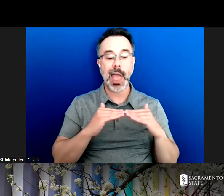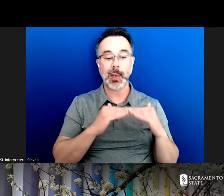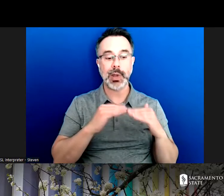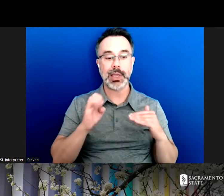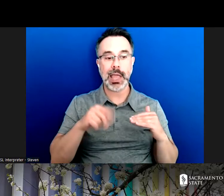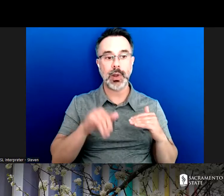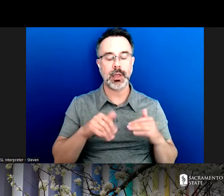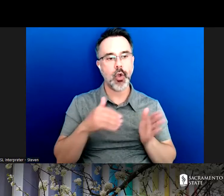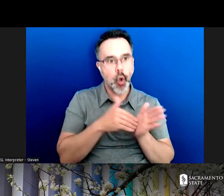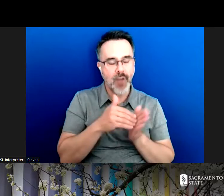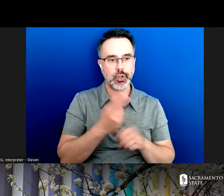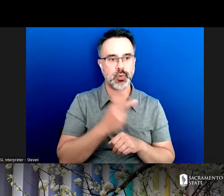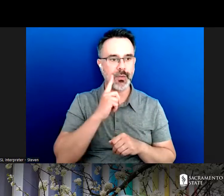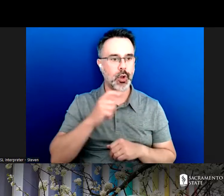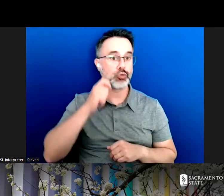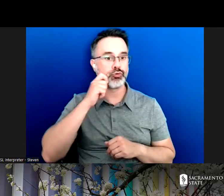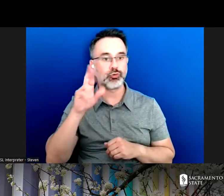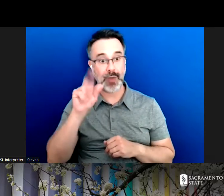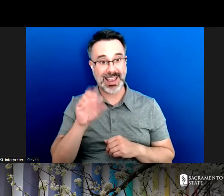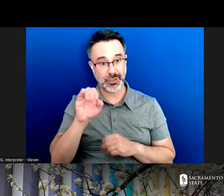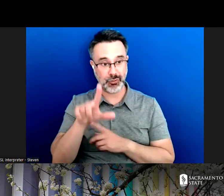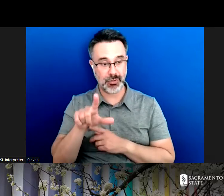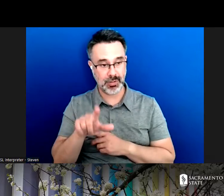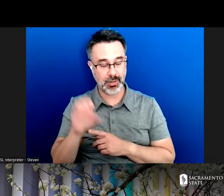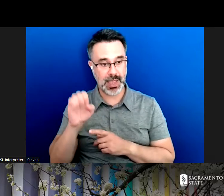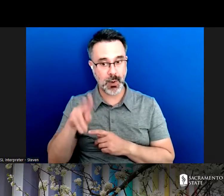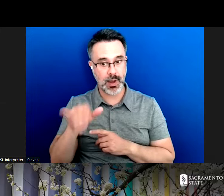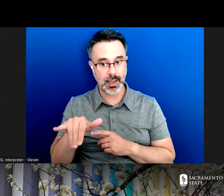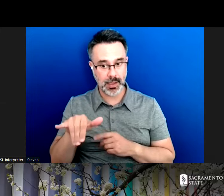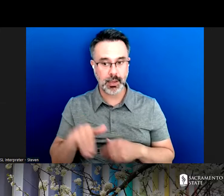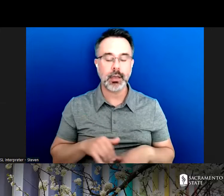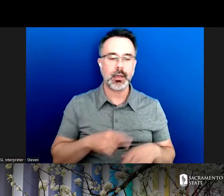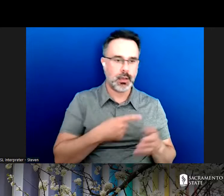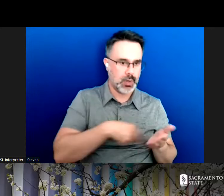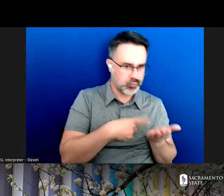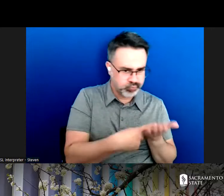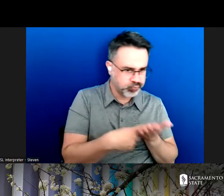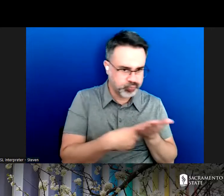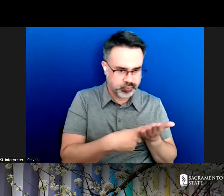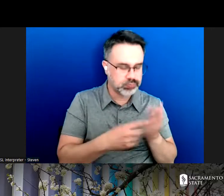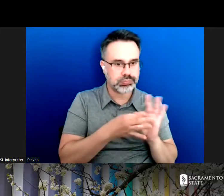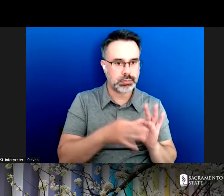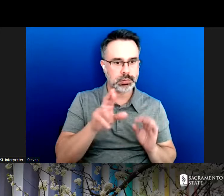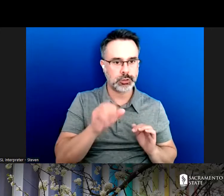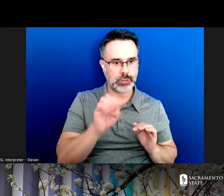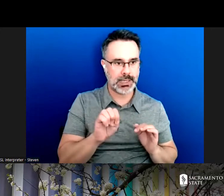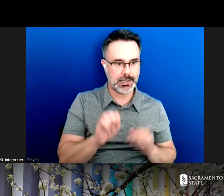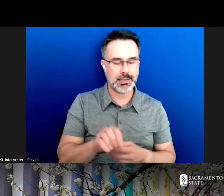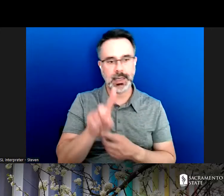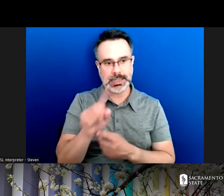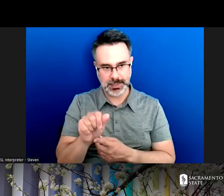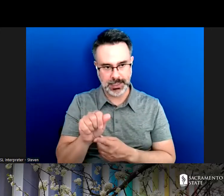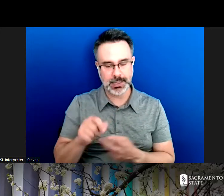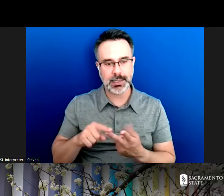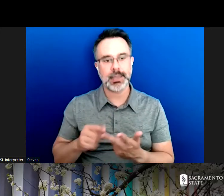racial equity as stakeholders and care recipients discuss equity as it relates to race, disability,